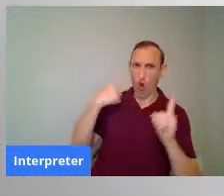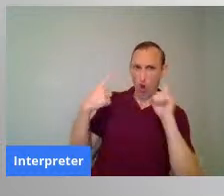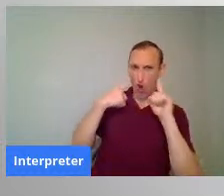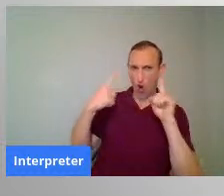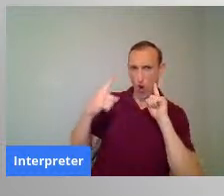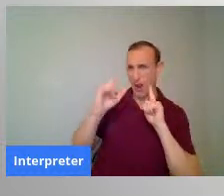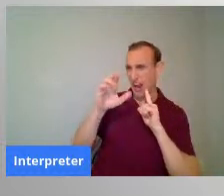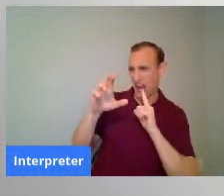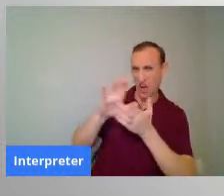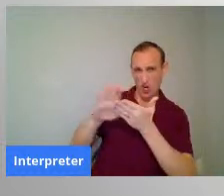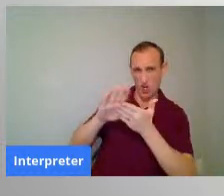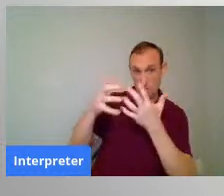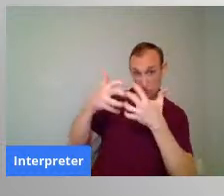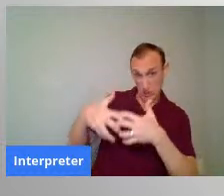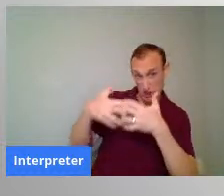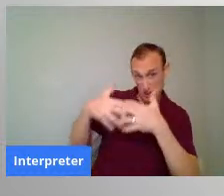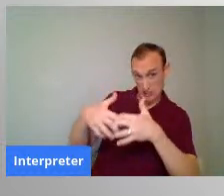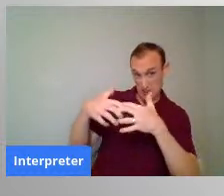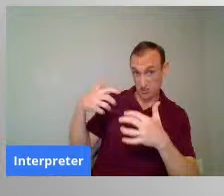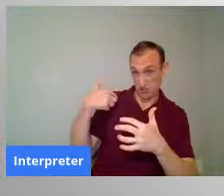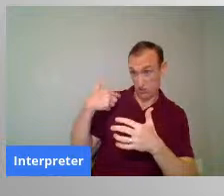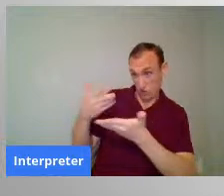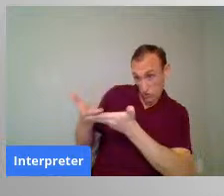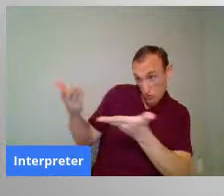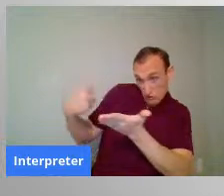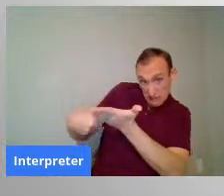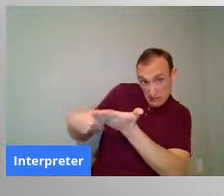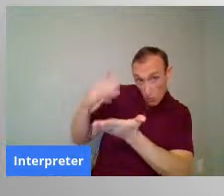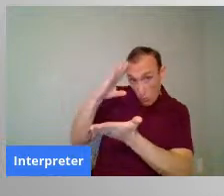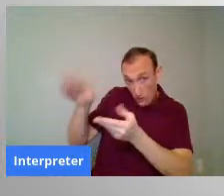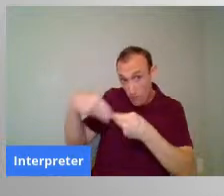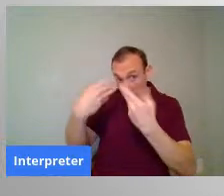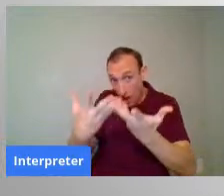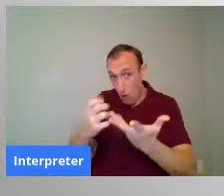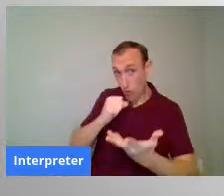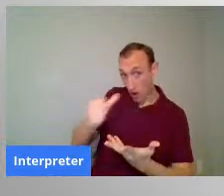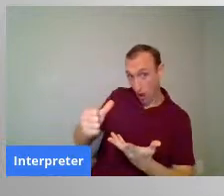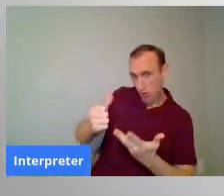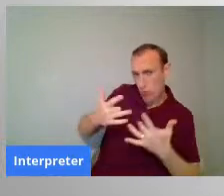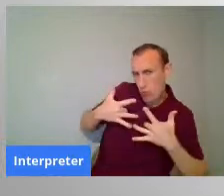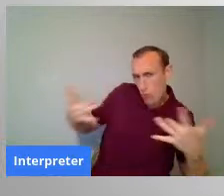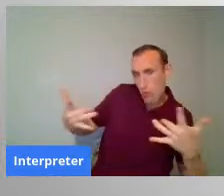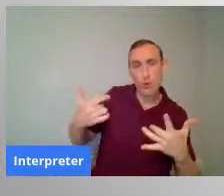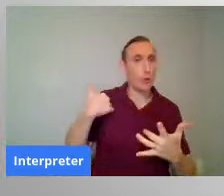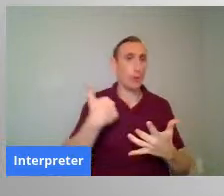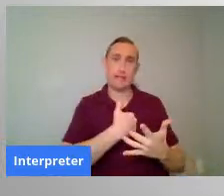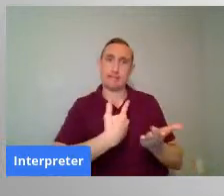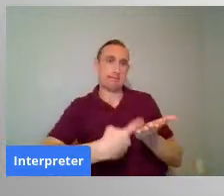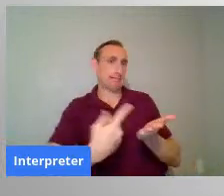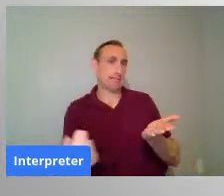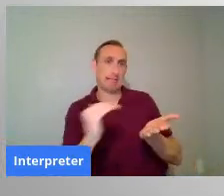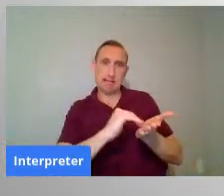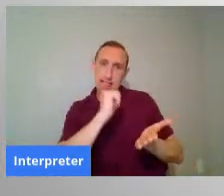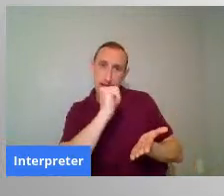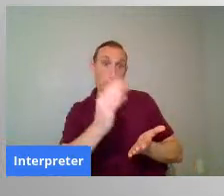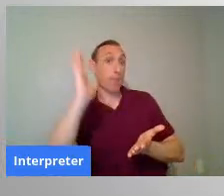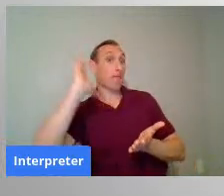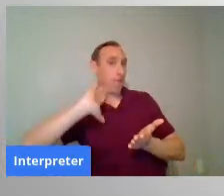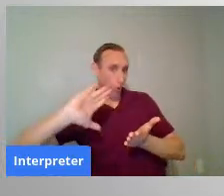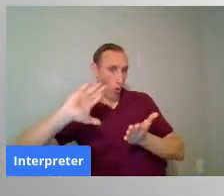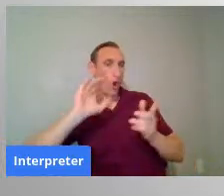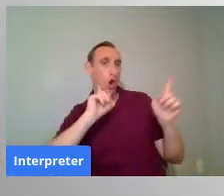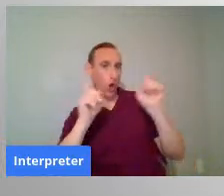landed on adding air purifiers to classrooms. We had not revisited that, Dr. Dykeman, but